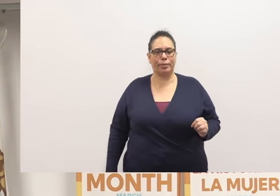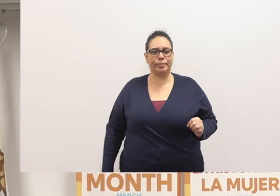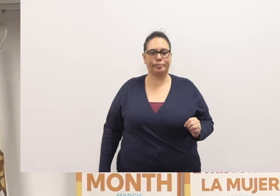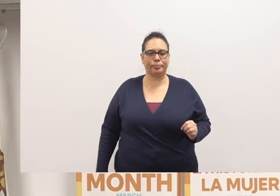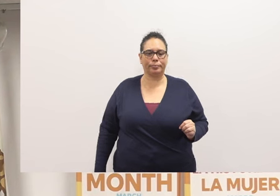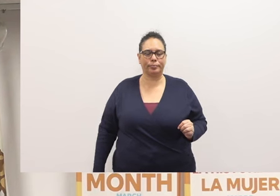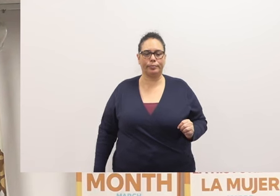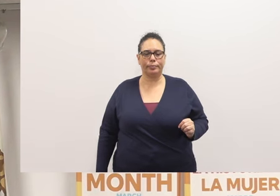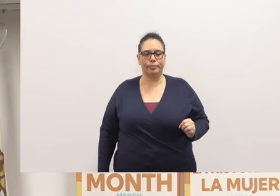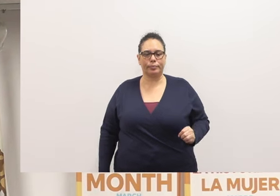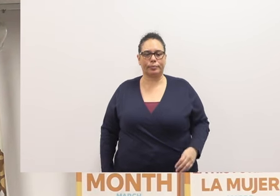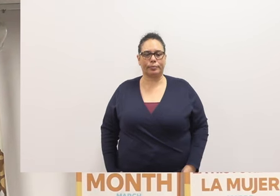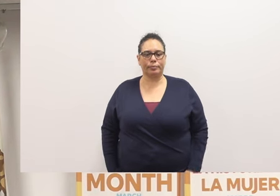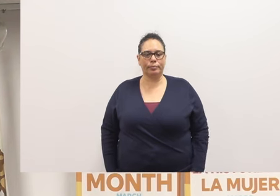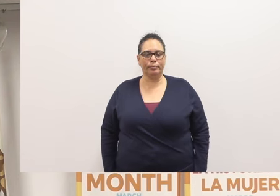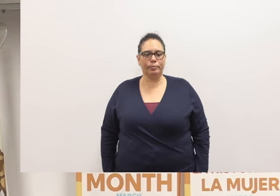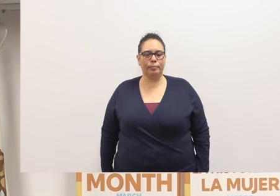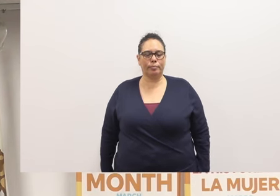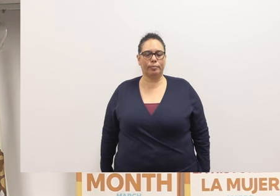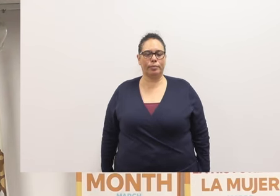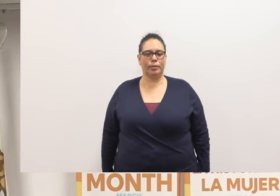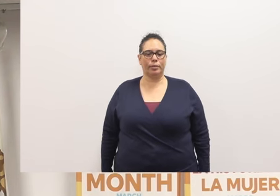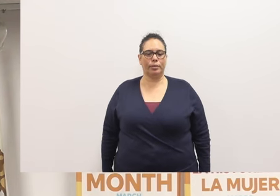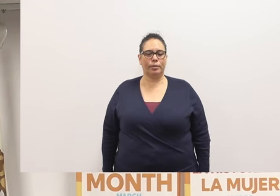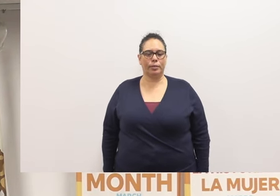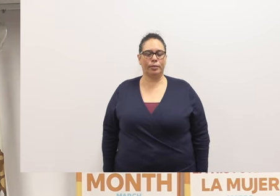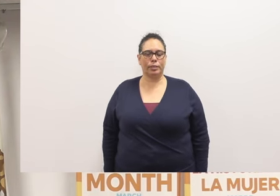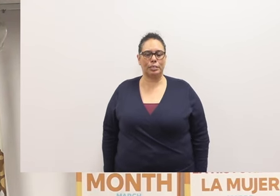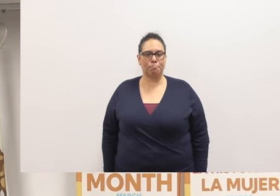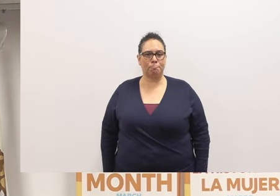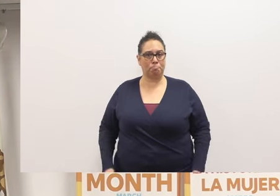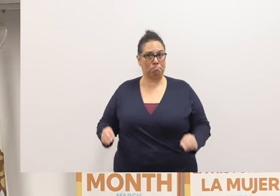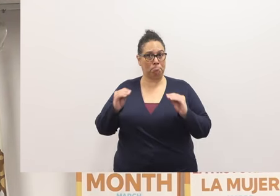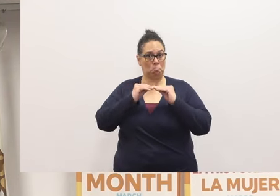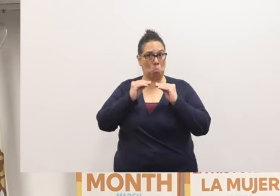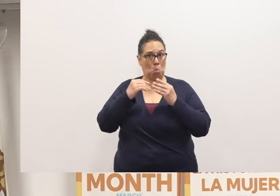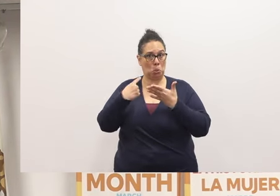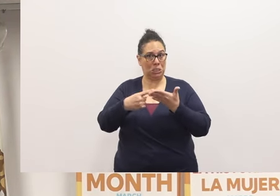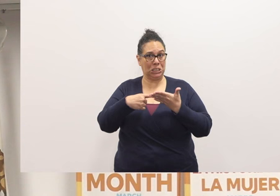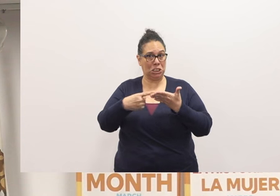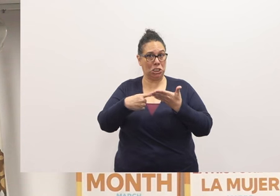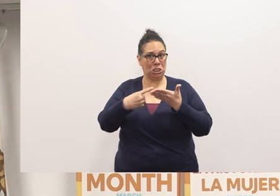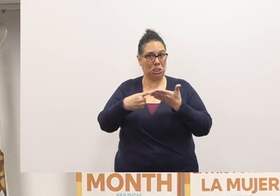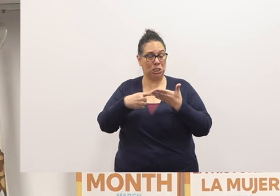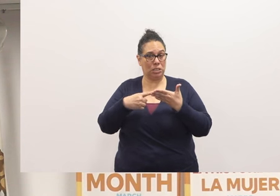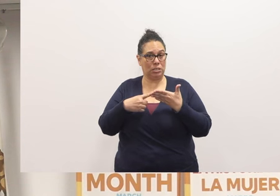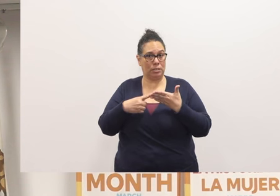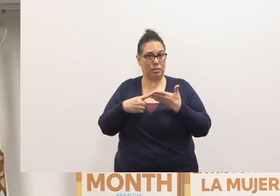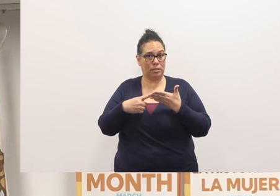Okay, is there any further discussion on this grading policy?